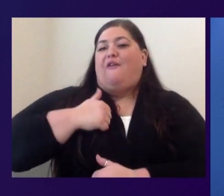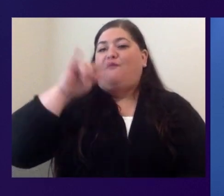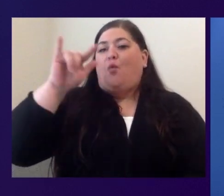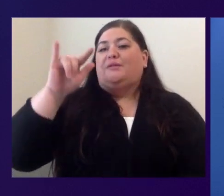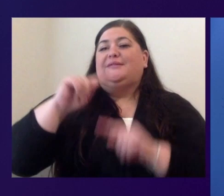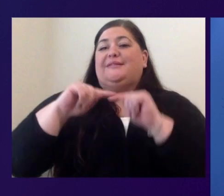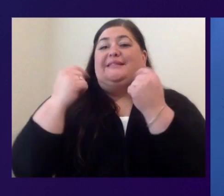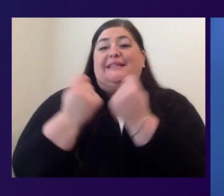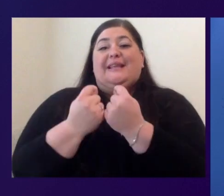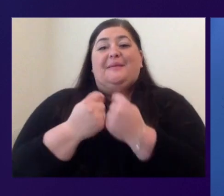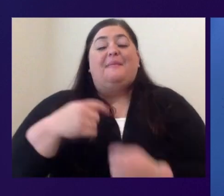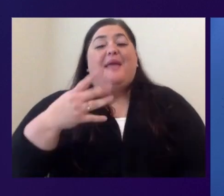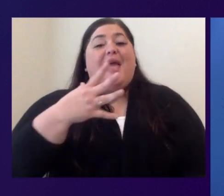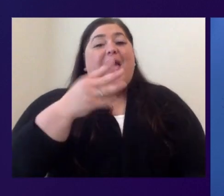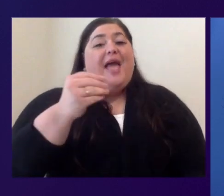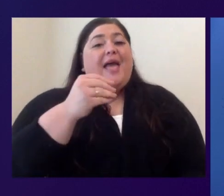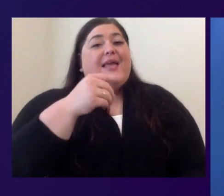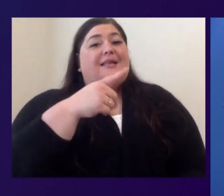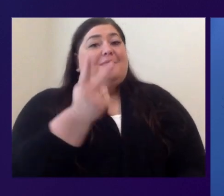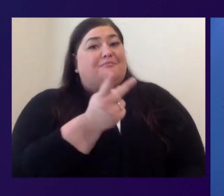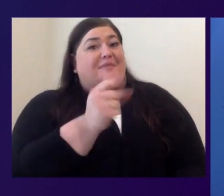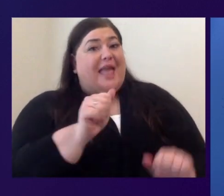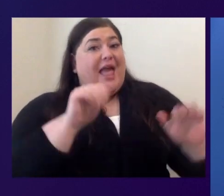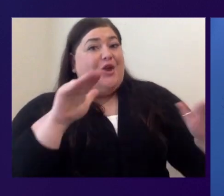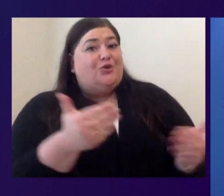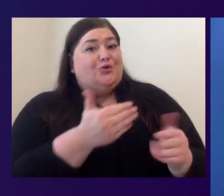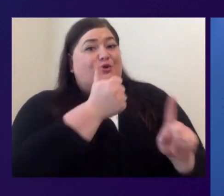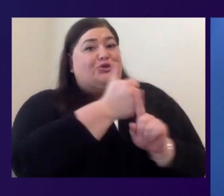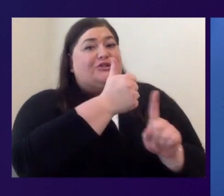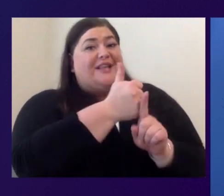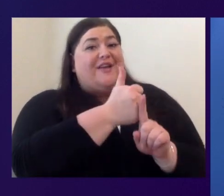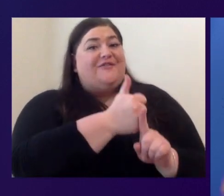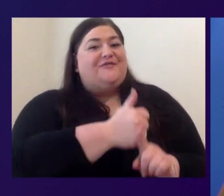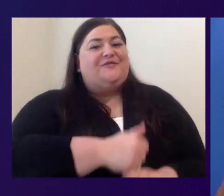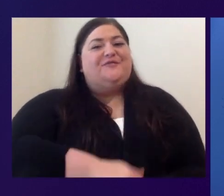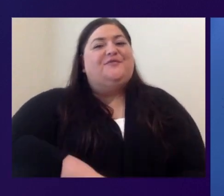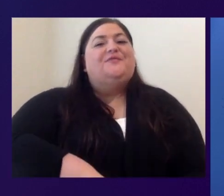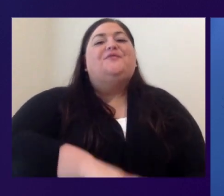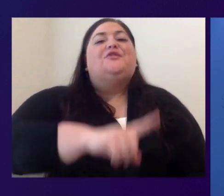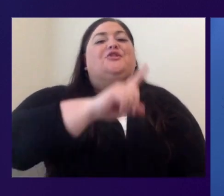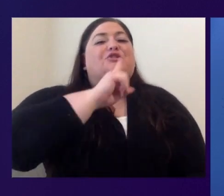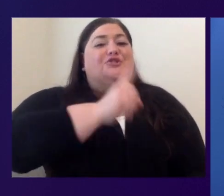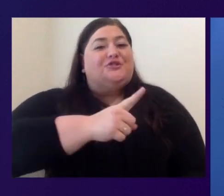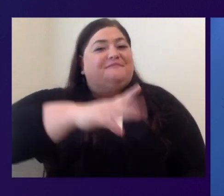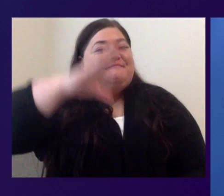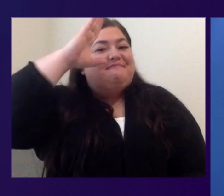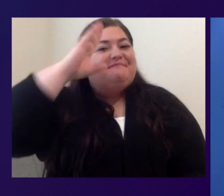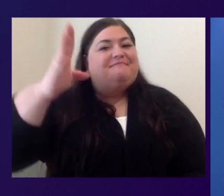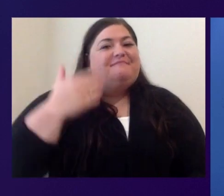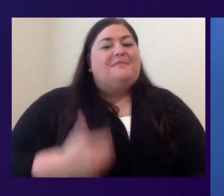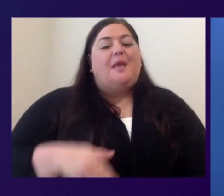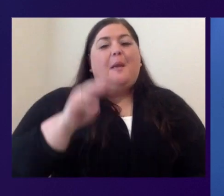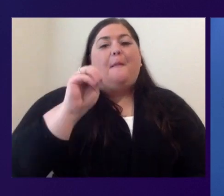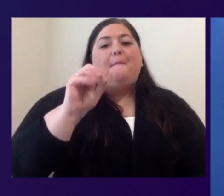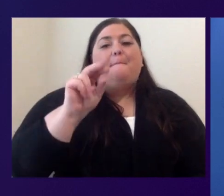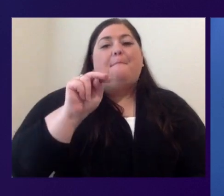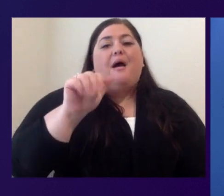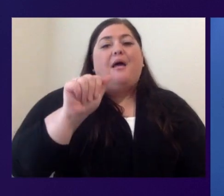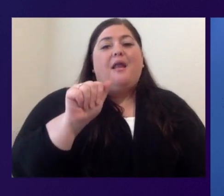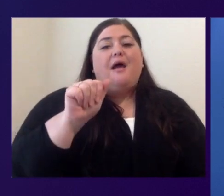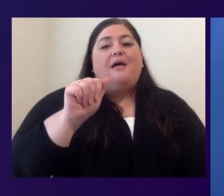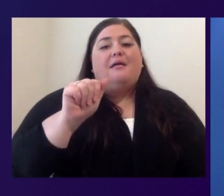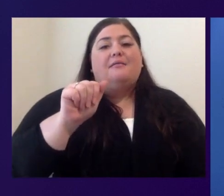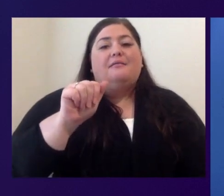Manav. Will you guys introduce yourself, please? Sure. Thanks, Jeff. Hi, my name is Manav Verma. I'm a Senior Product Manager